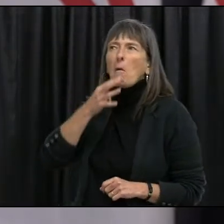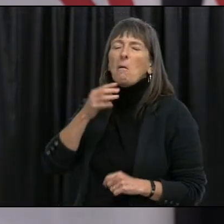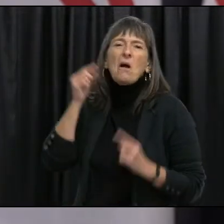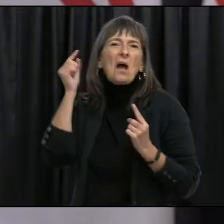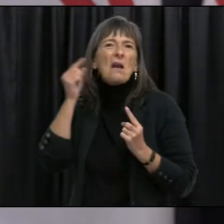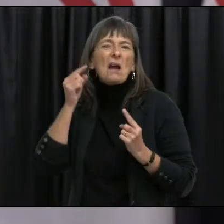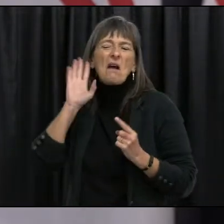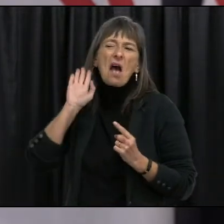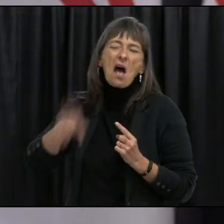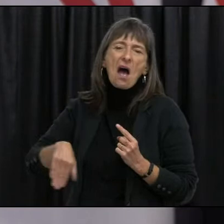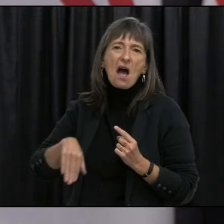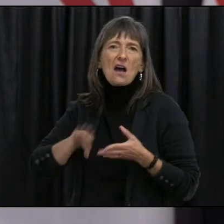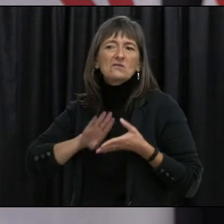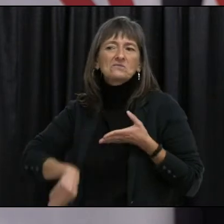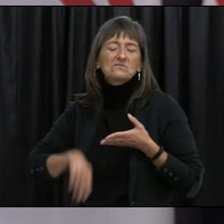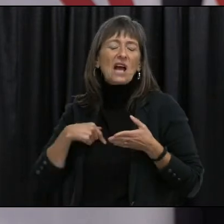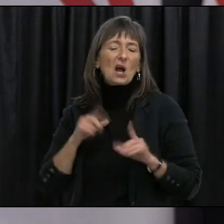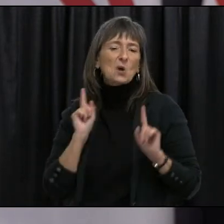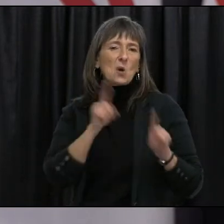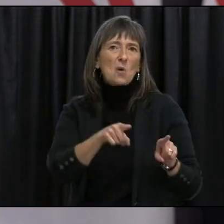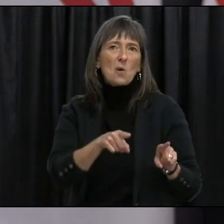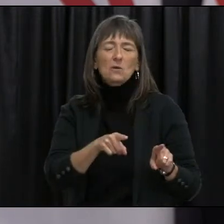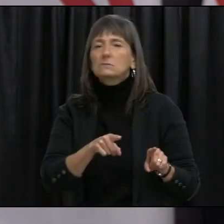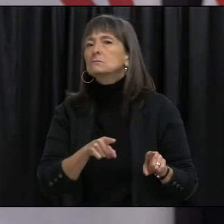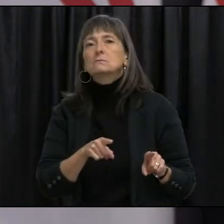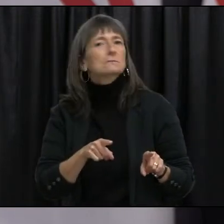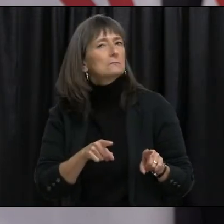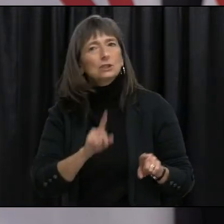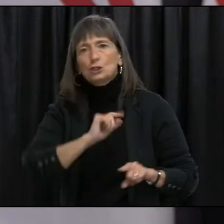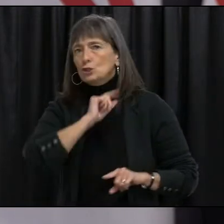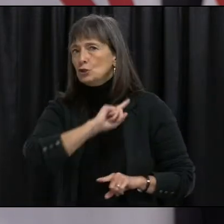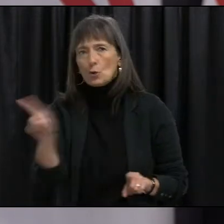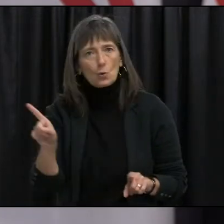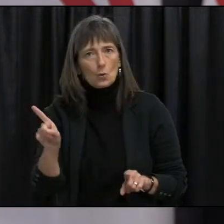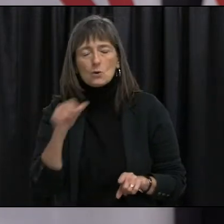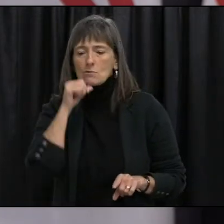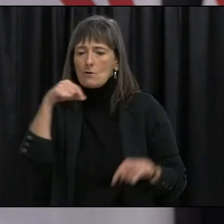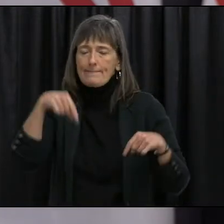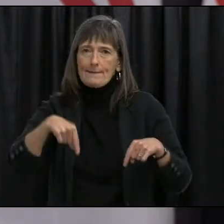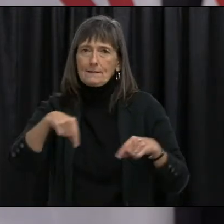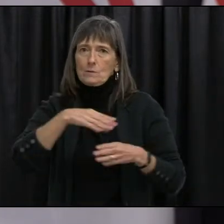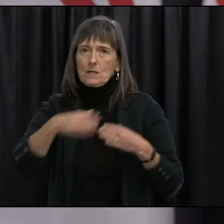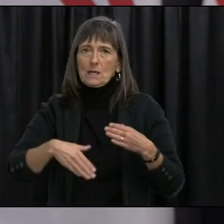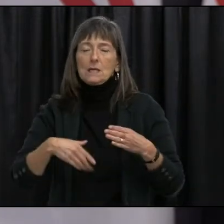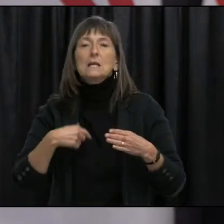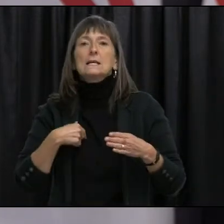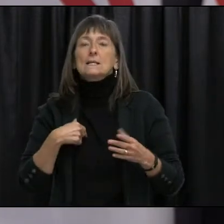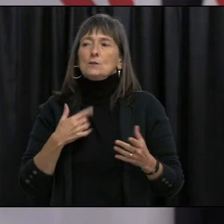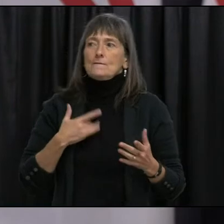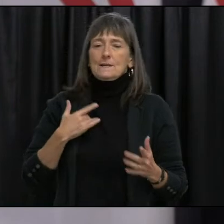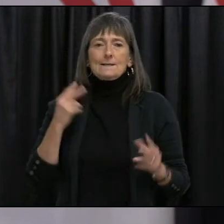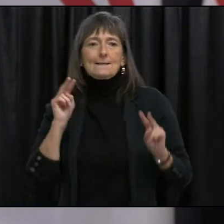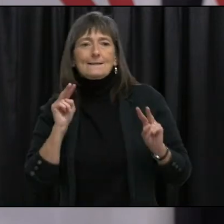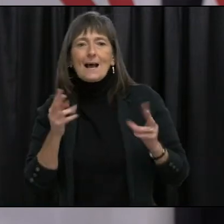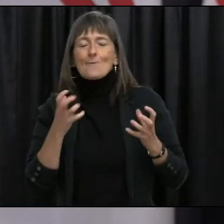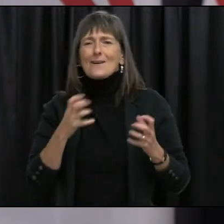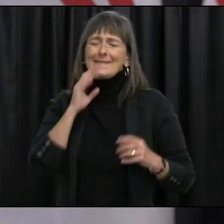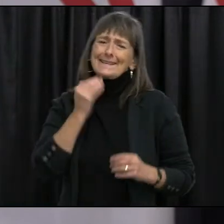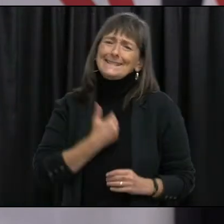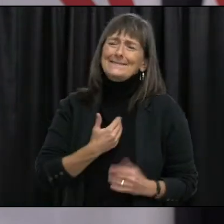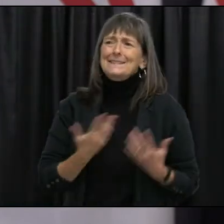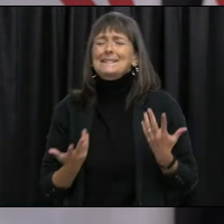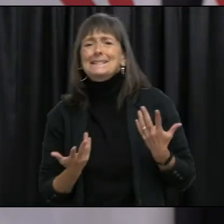a headache or feeling under the weather because you've built up a sense of anticipation for the event